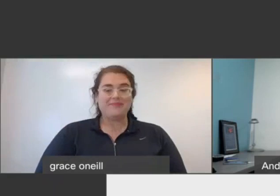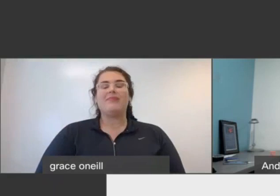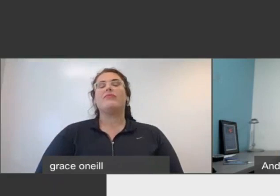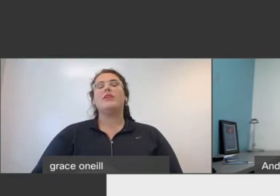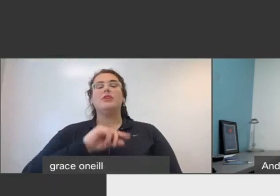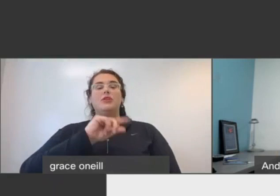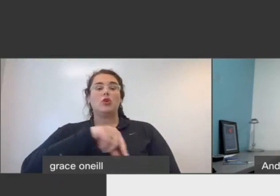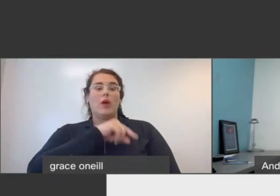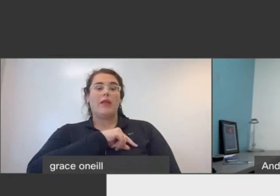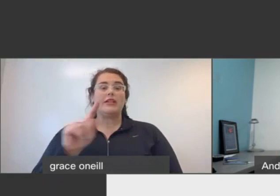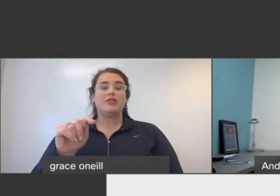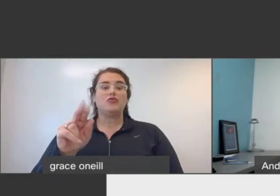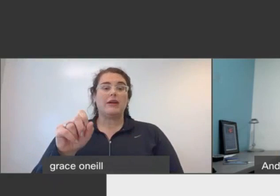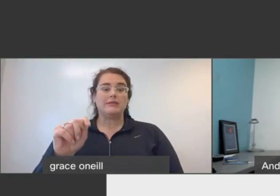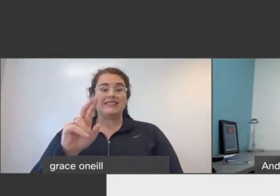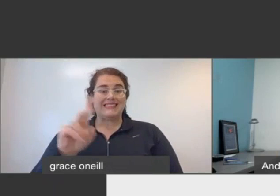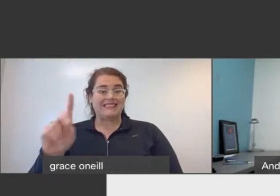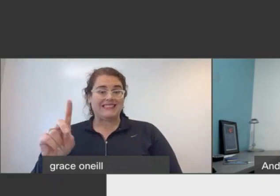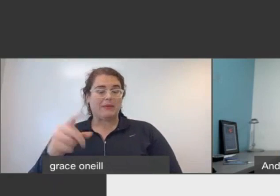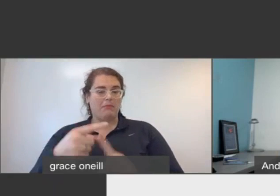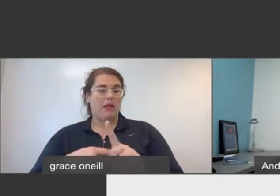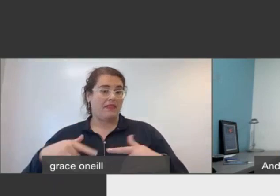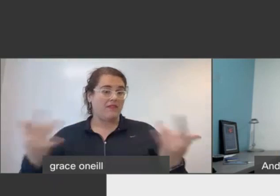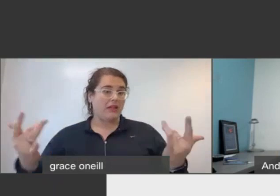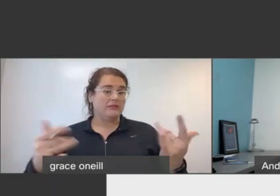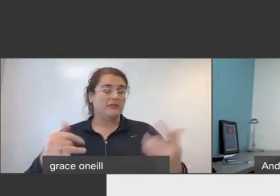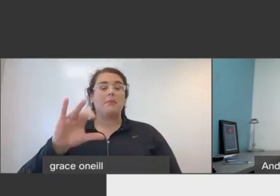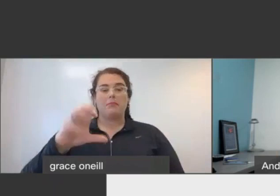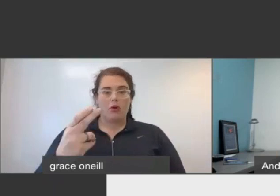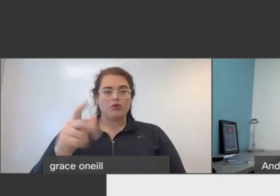Quality Trust DD Month event is on March the 24th.